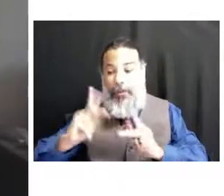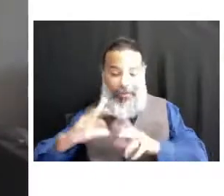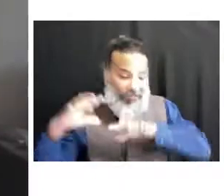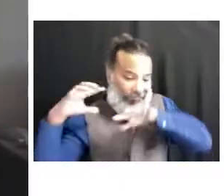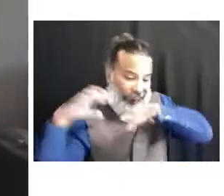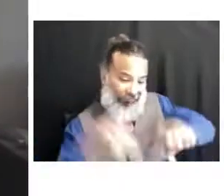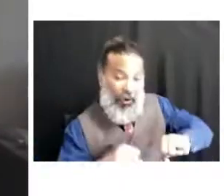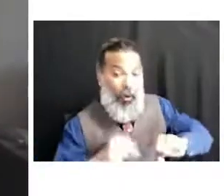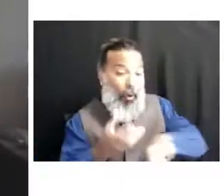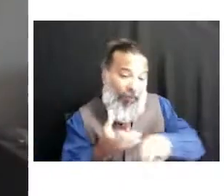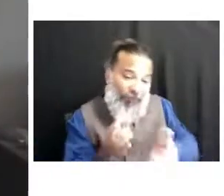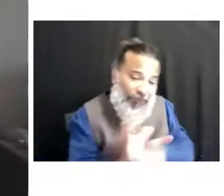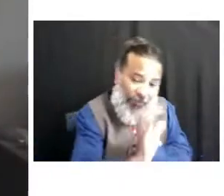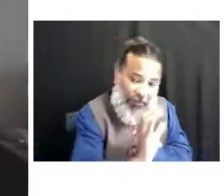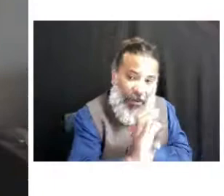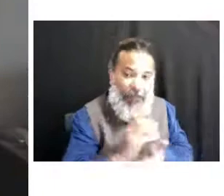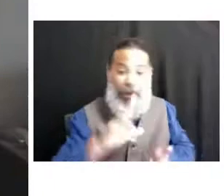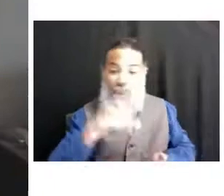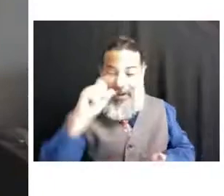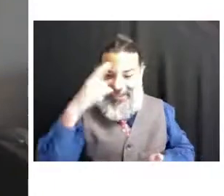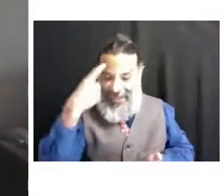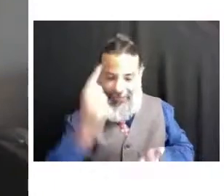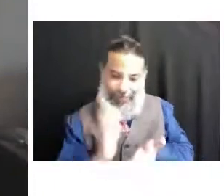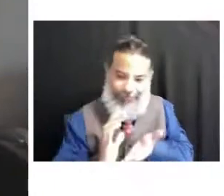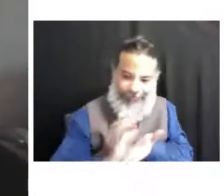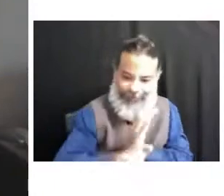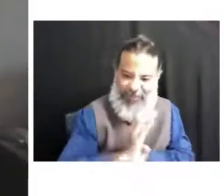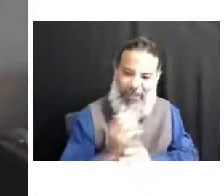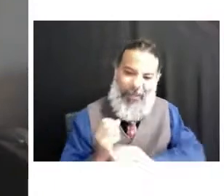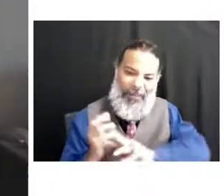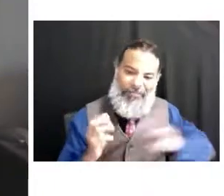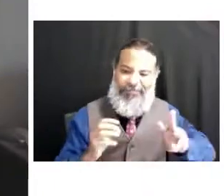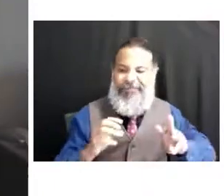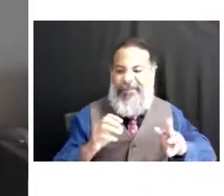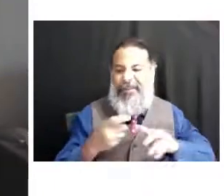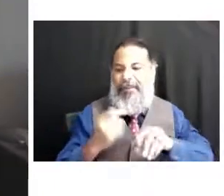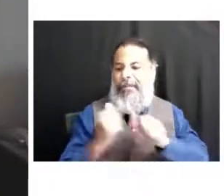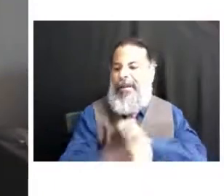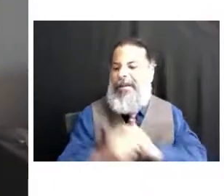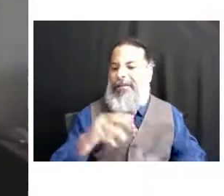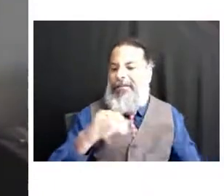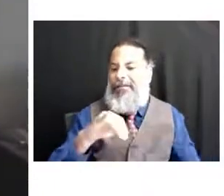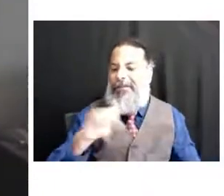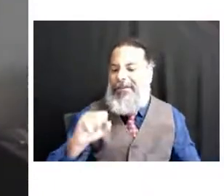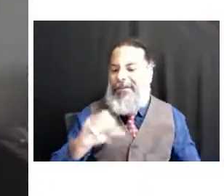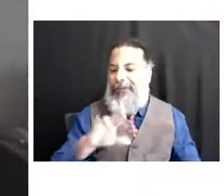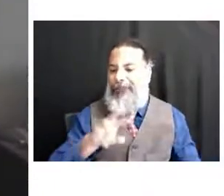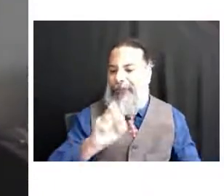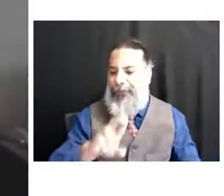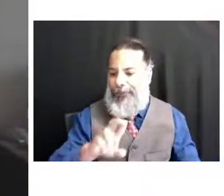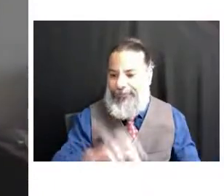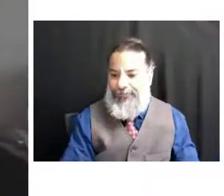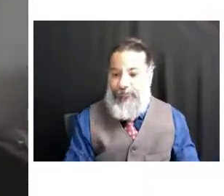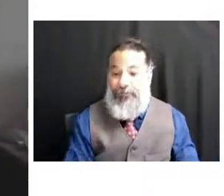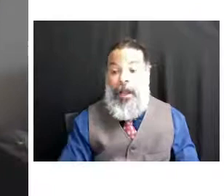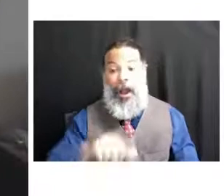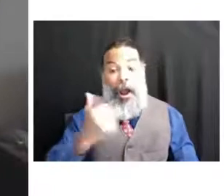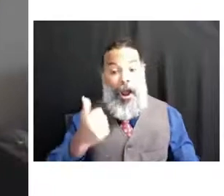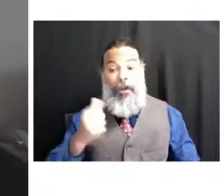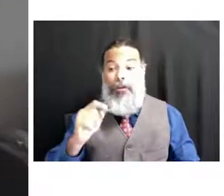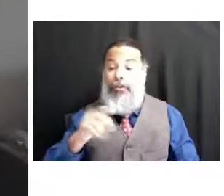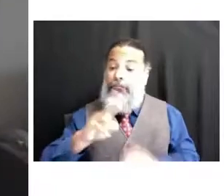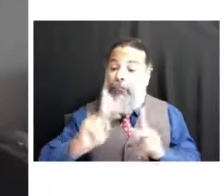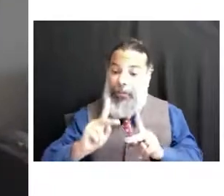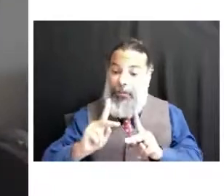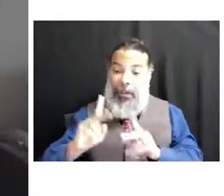the U.S. federal government to move west beyond the Mississippi River with larger tribes. Since then, other tribal peoples have moved here